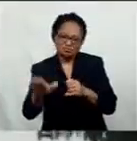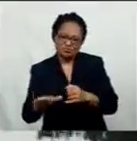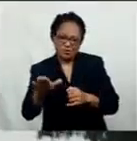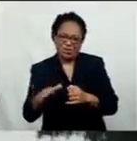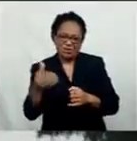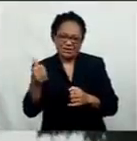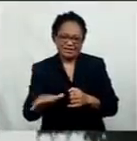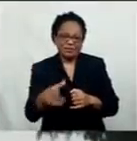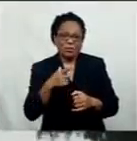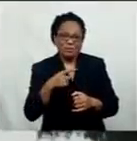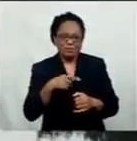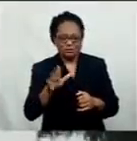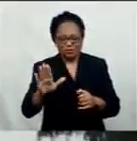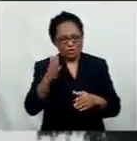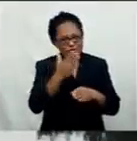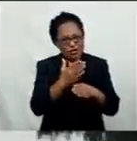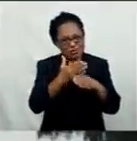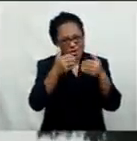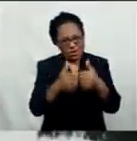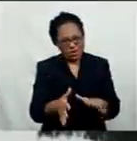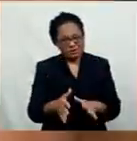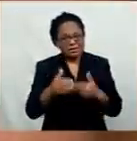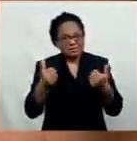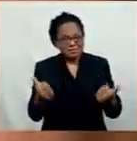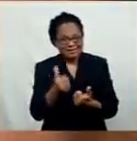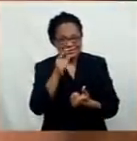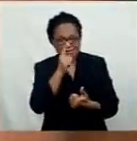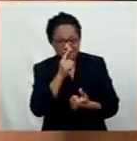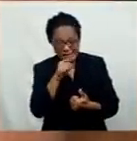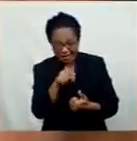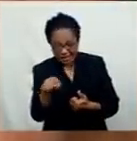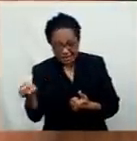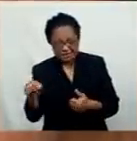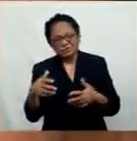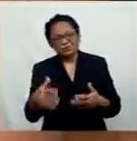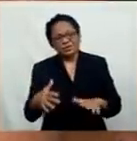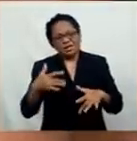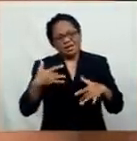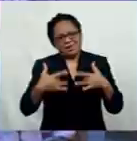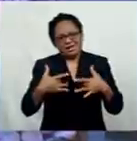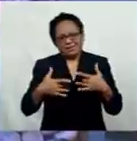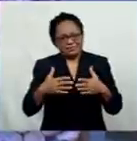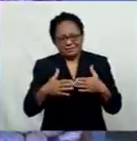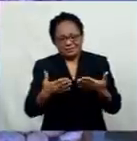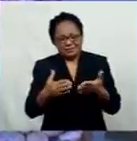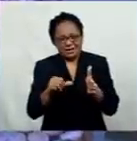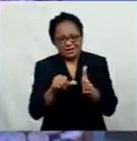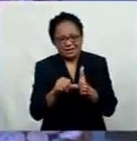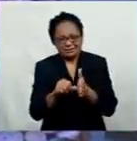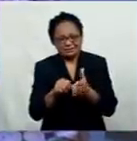jobs were lost. For many of these residents, life now is a matter of survival.